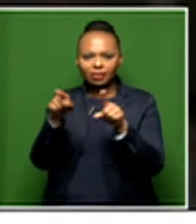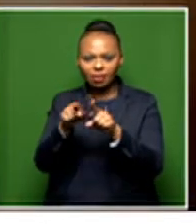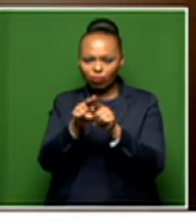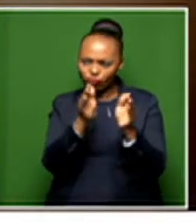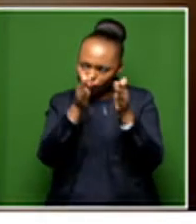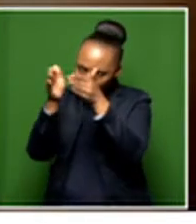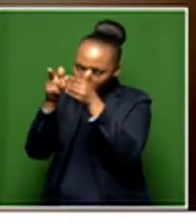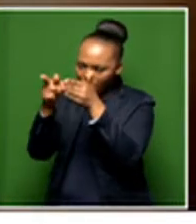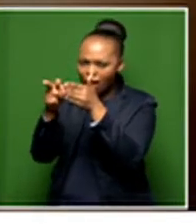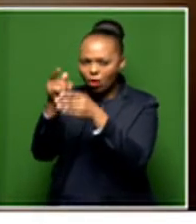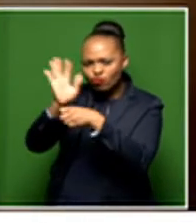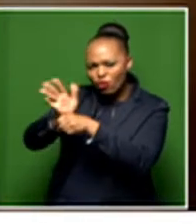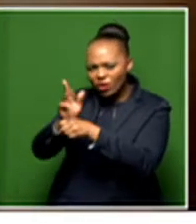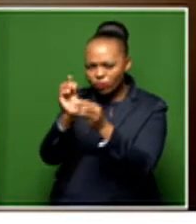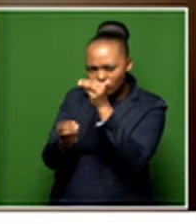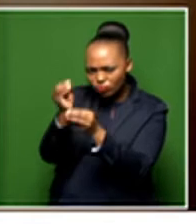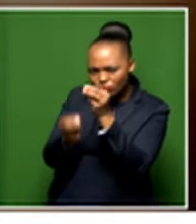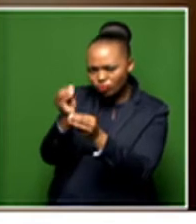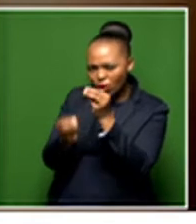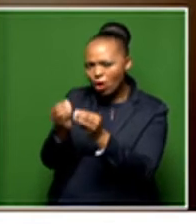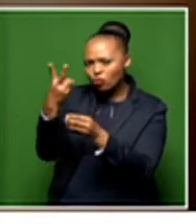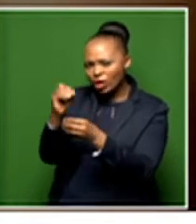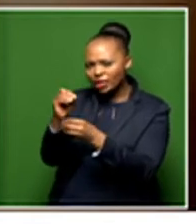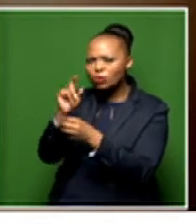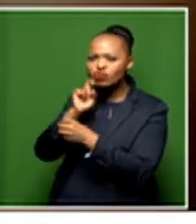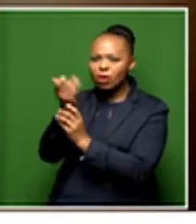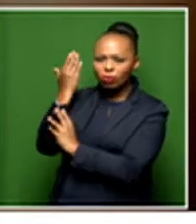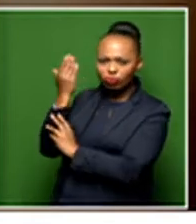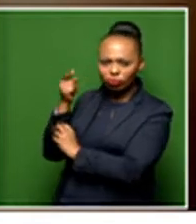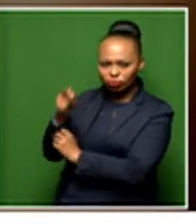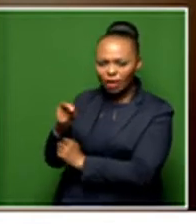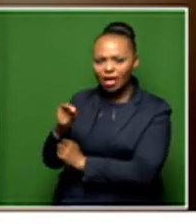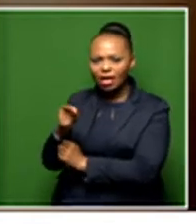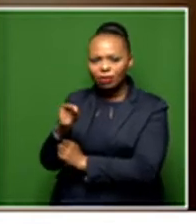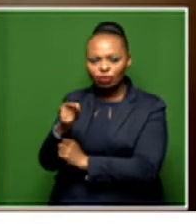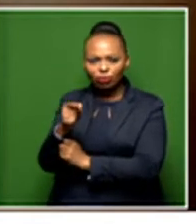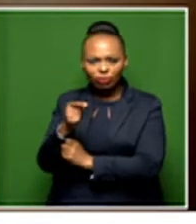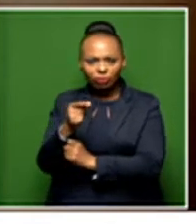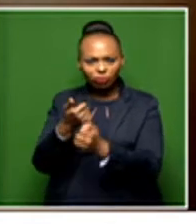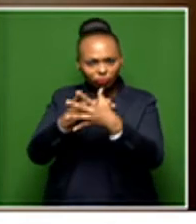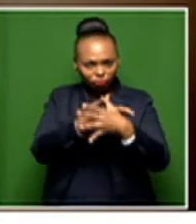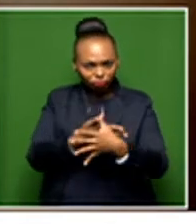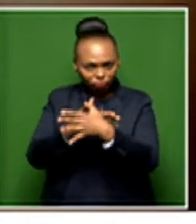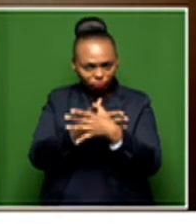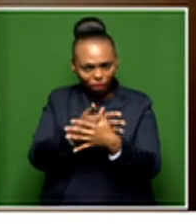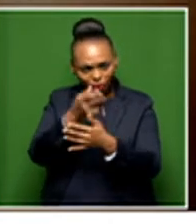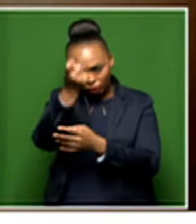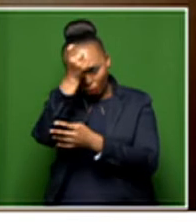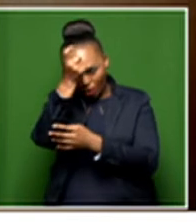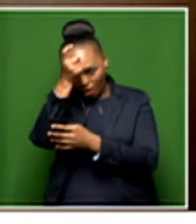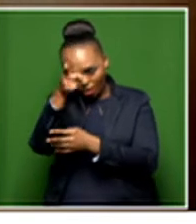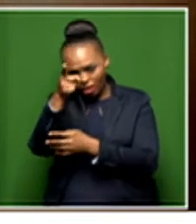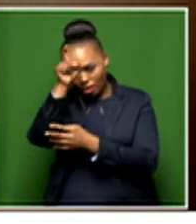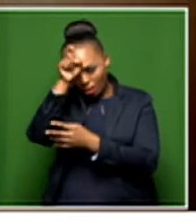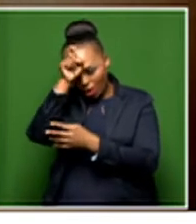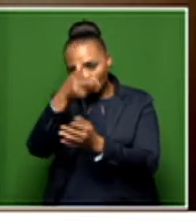around 2003, the German film Curveball speaks about an